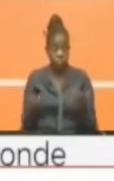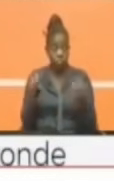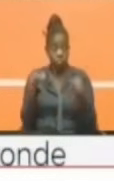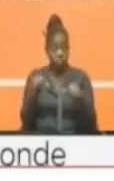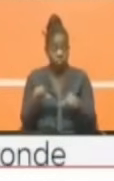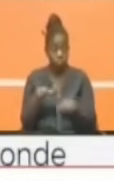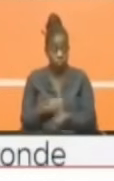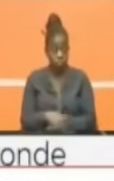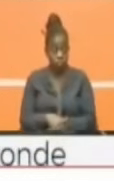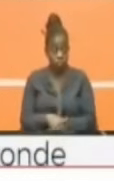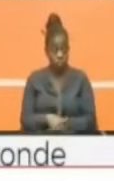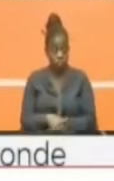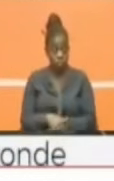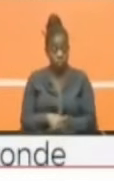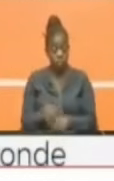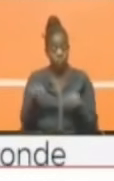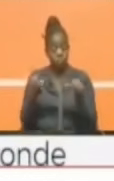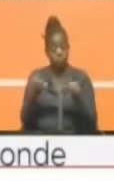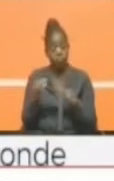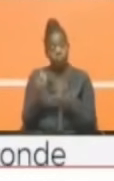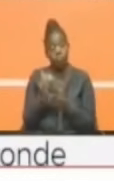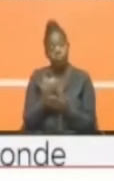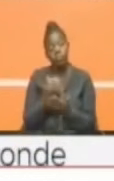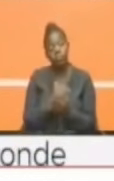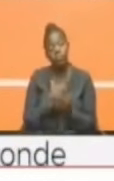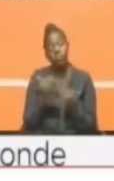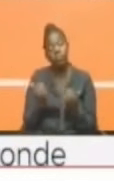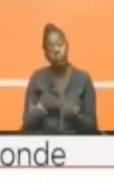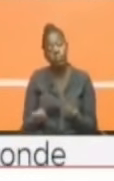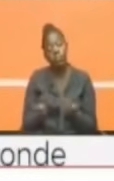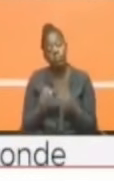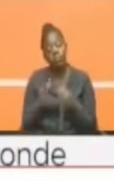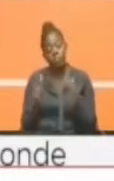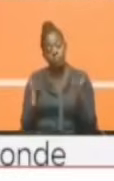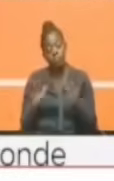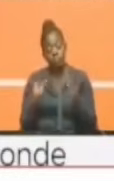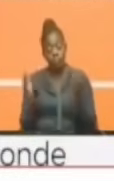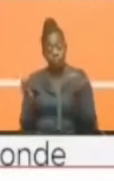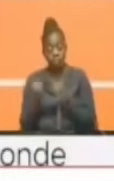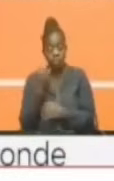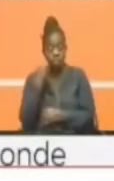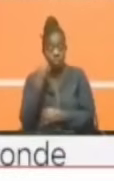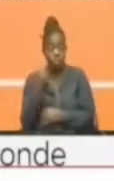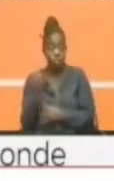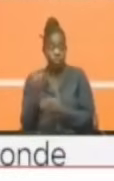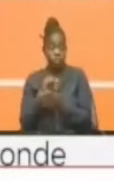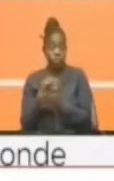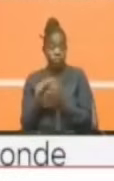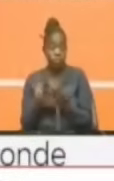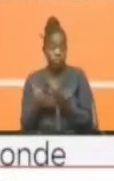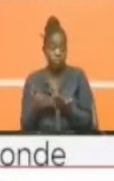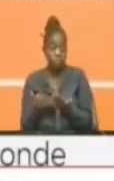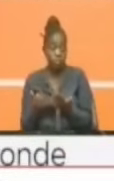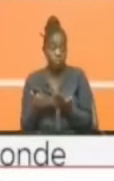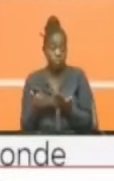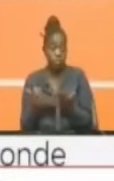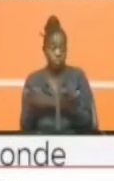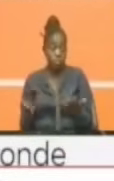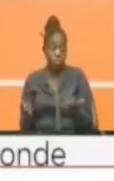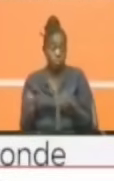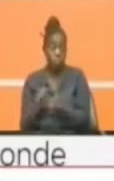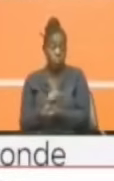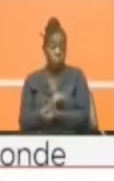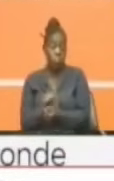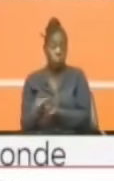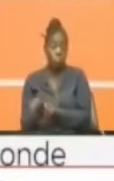nnyo, bijja kuba bibi nnyo kuba kati ensi engeri gy'etambulamu eby'obutonde bagenda babikola ki?